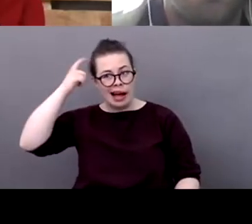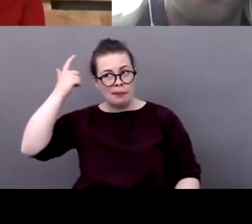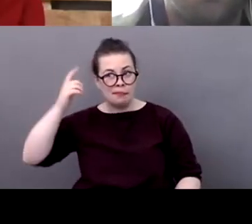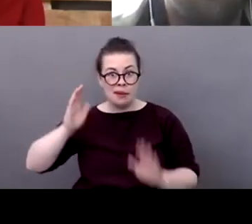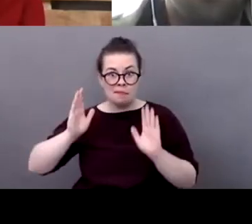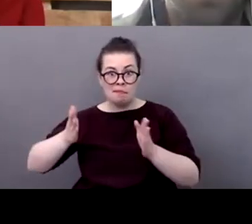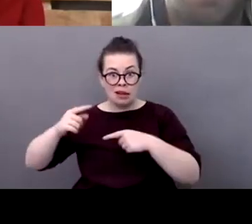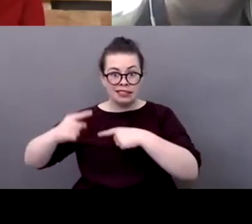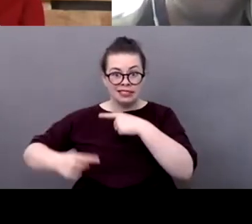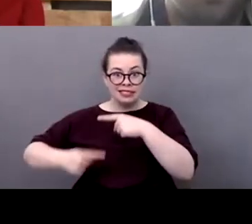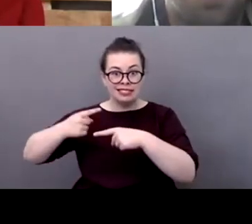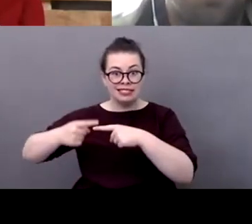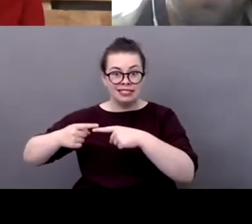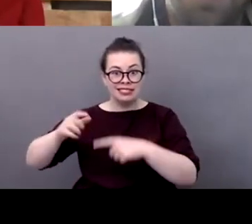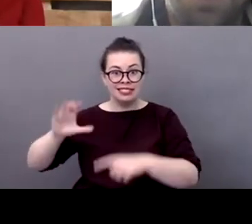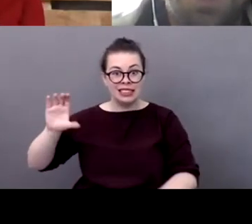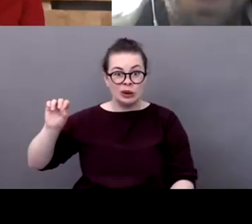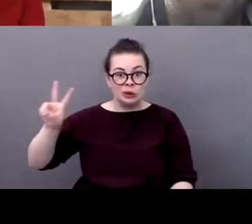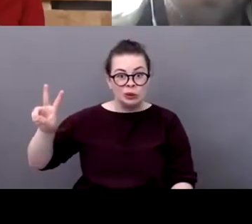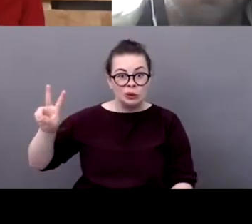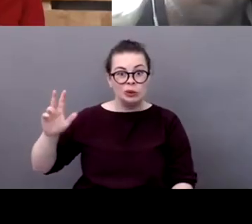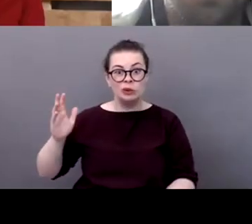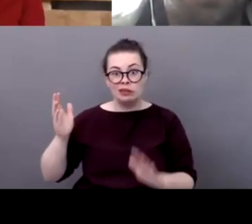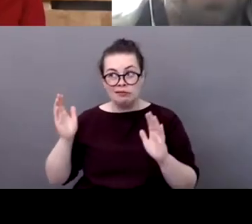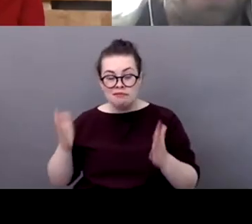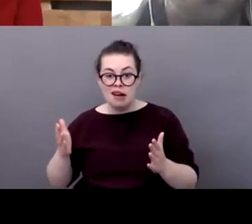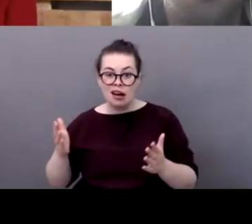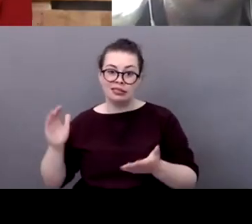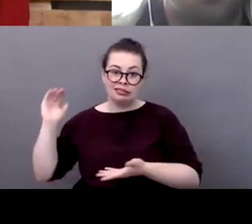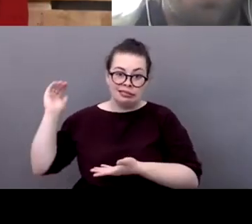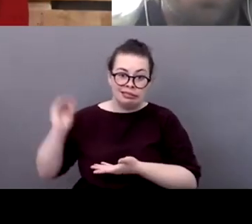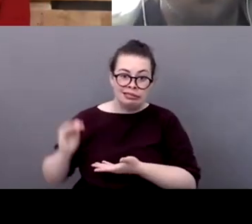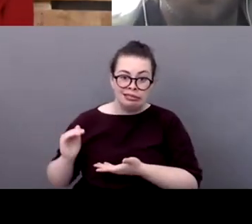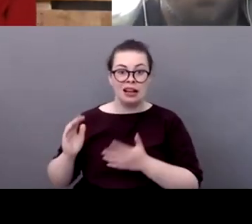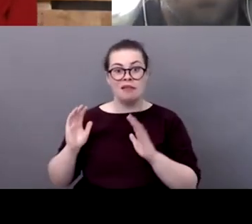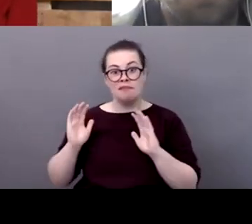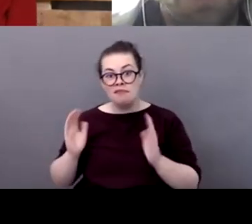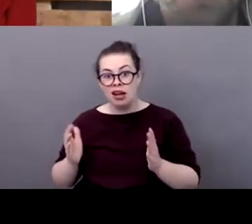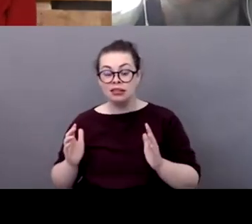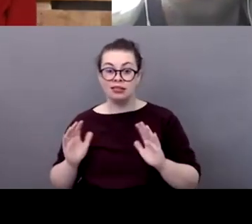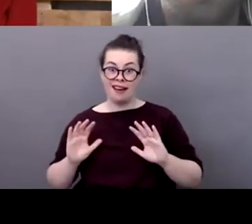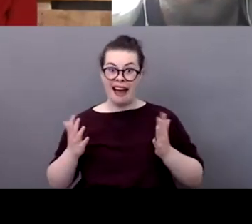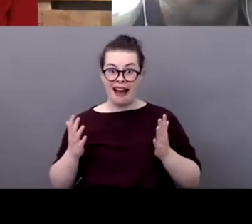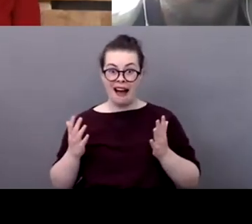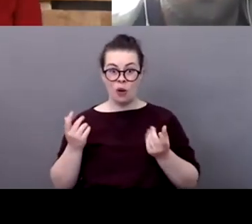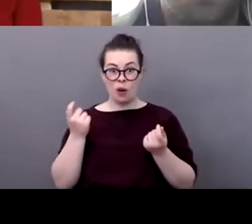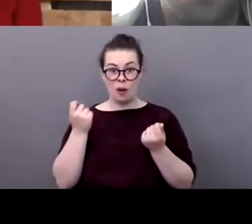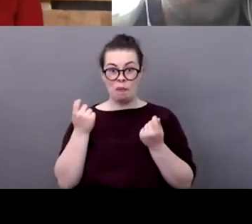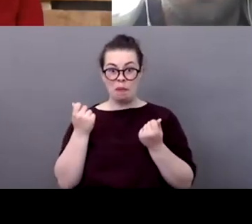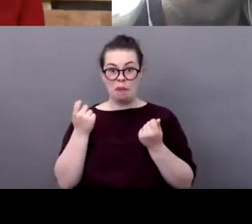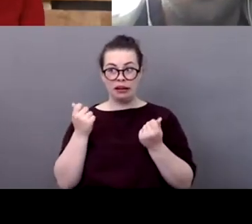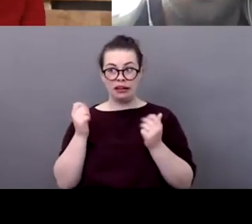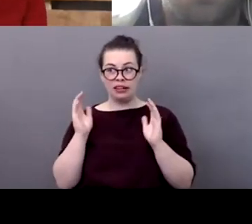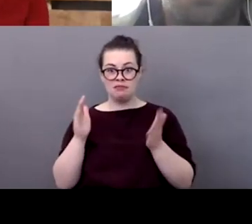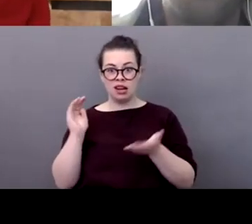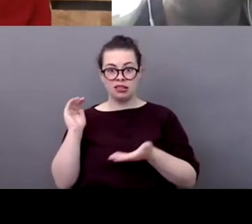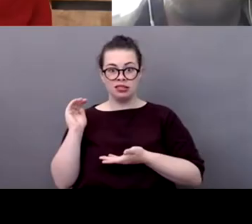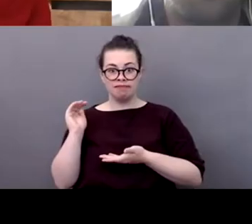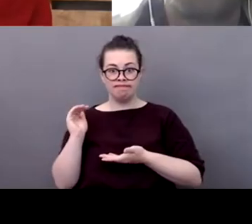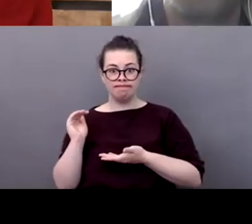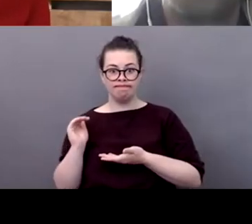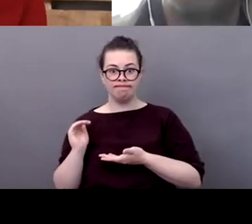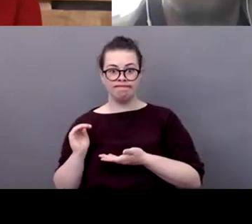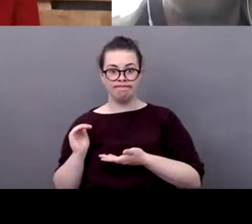involve frugality and less consumptions or less productions of goods. And